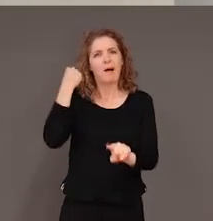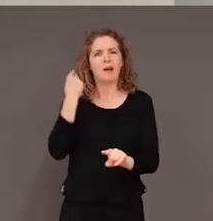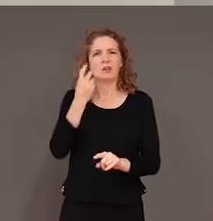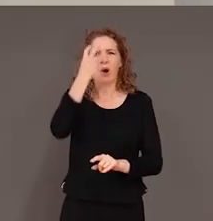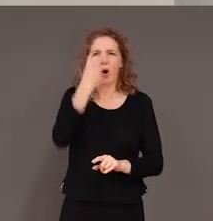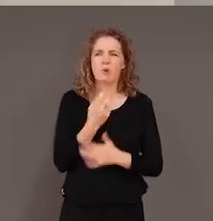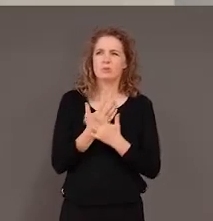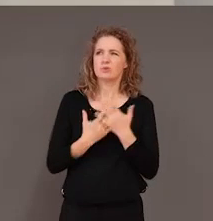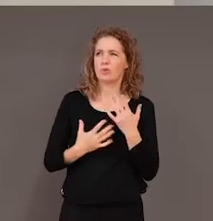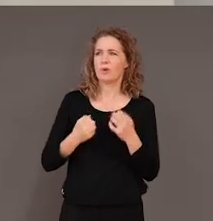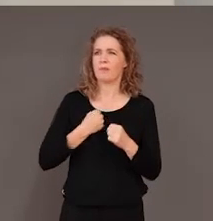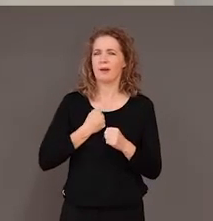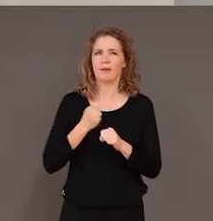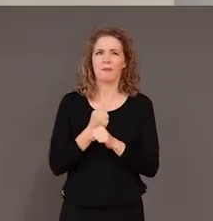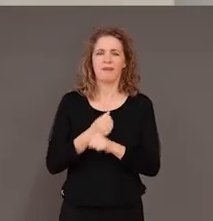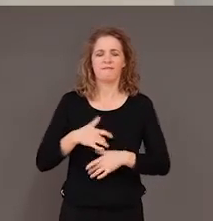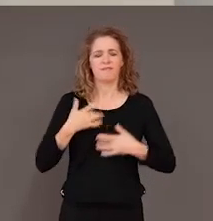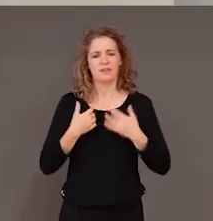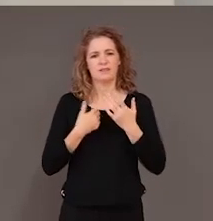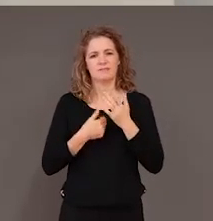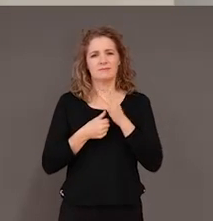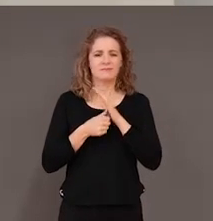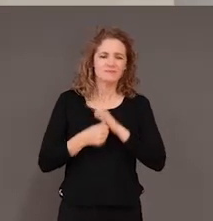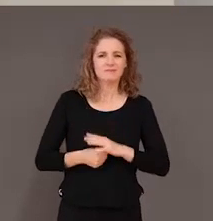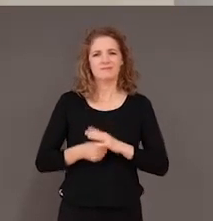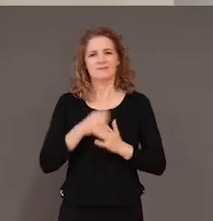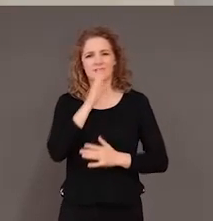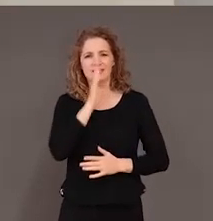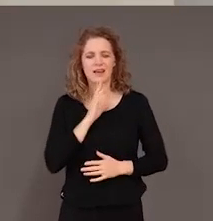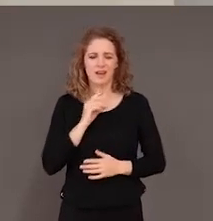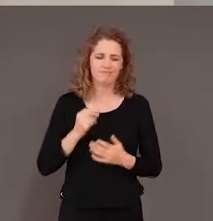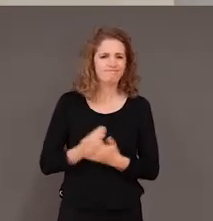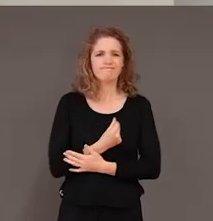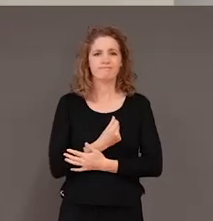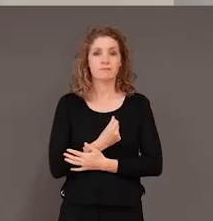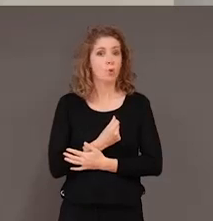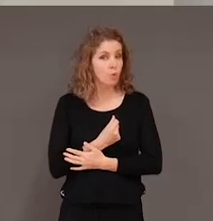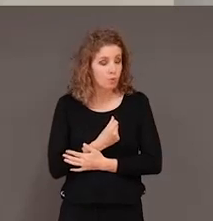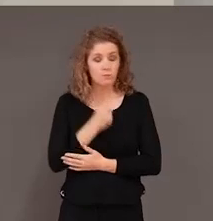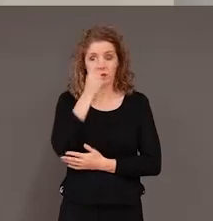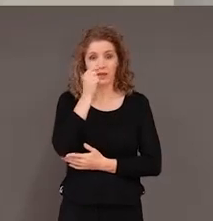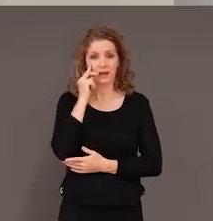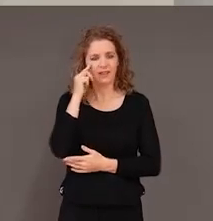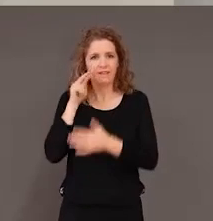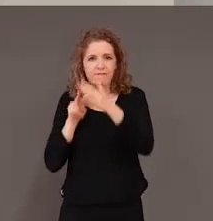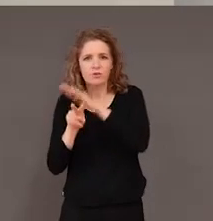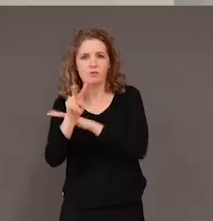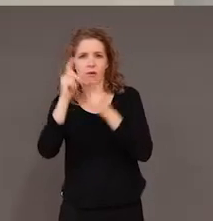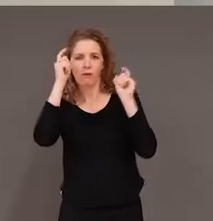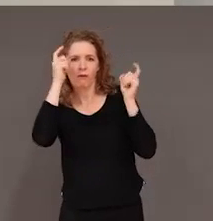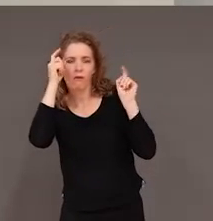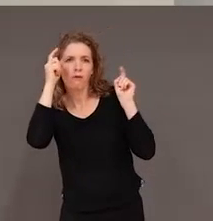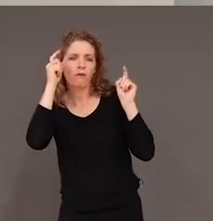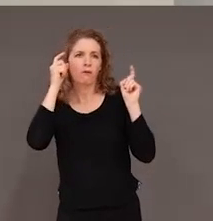old stories which can sometimes make us feel sad or regretful. It can help us from being too much in the future, which can